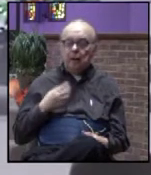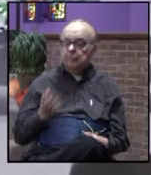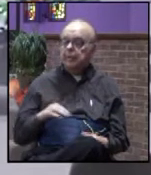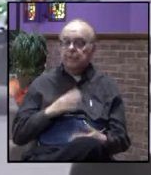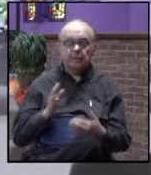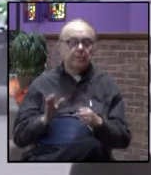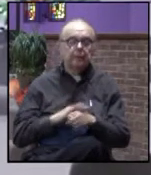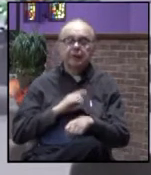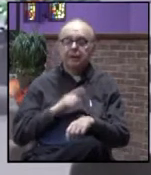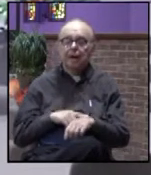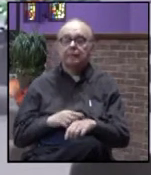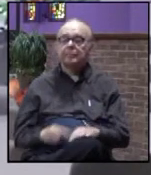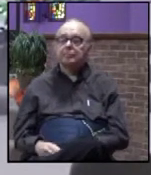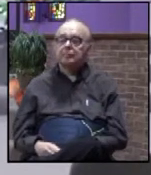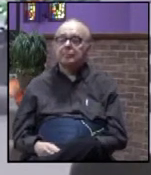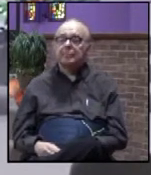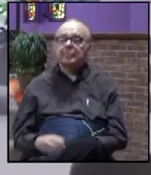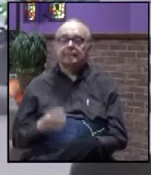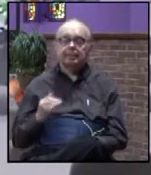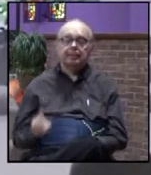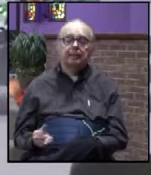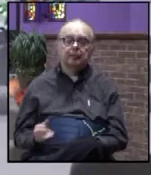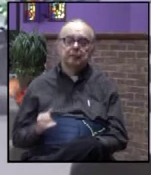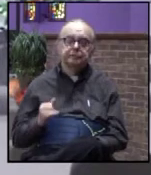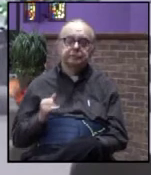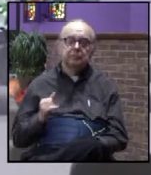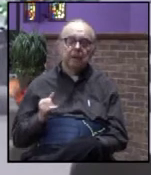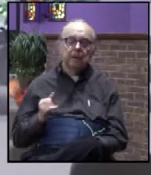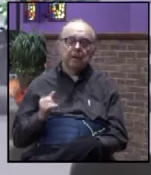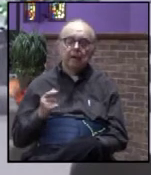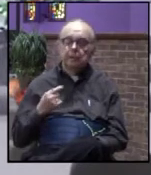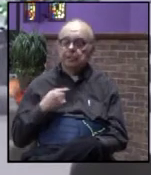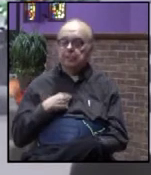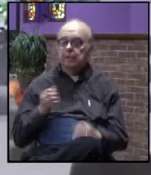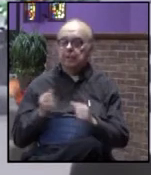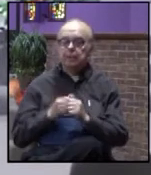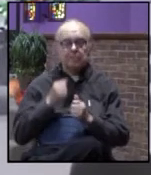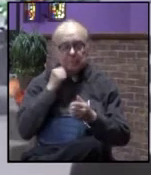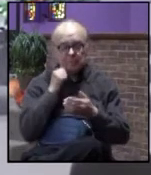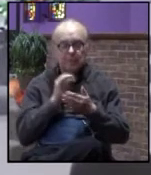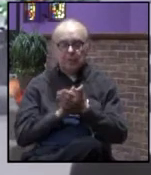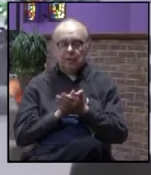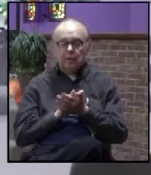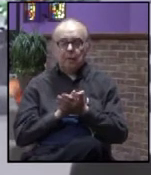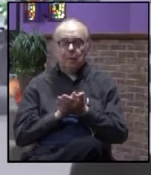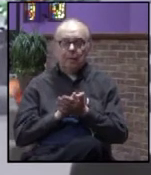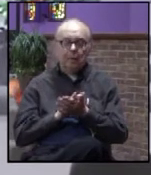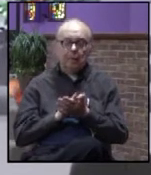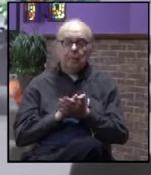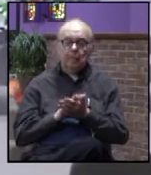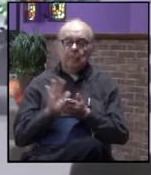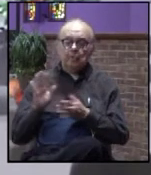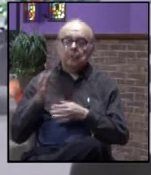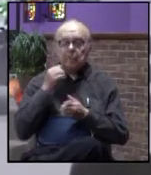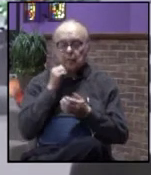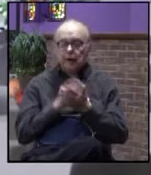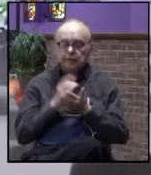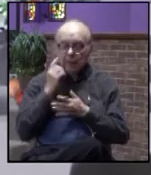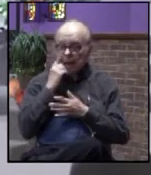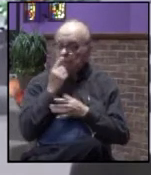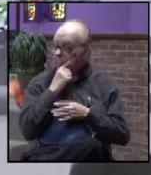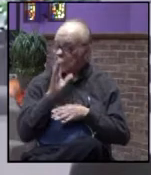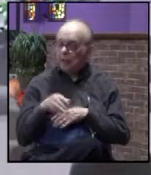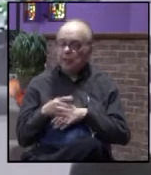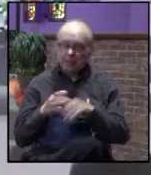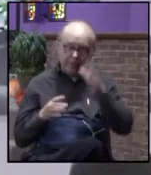time. Now that was me with my wife. Her eyes were on all the boys. And